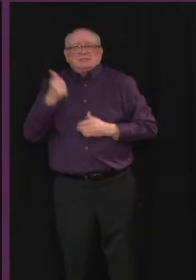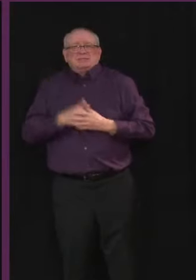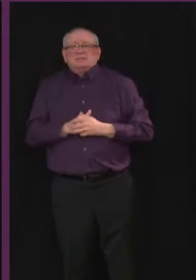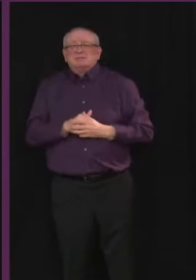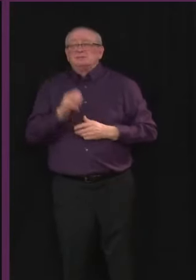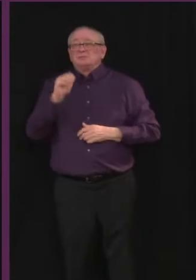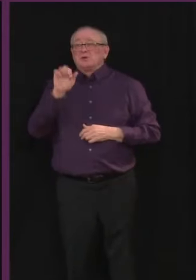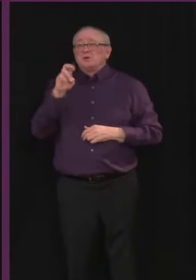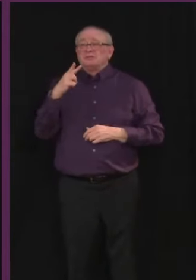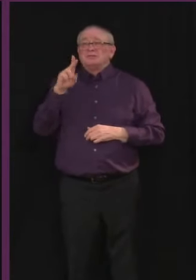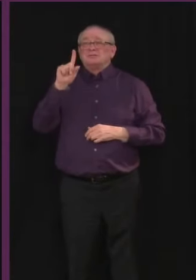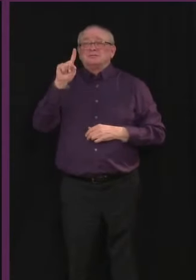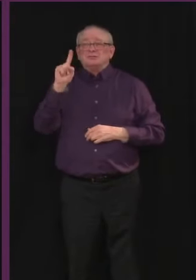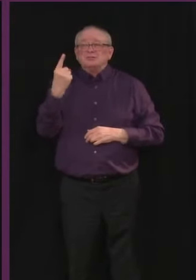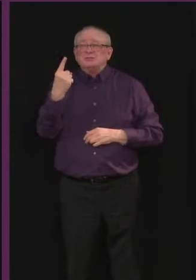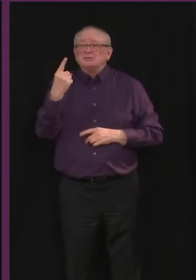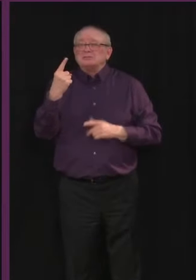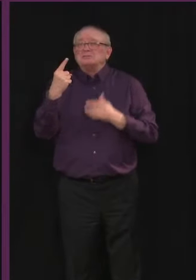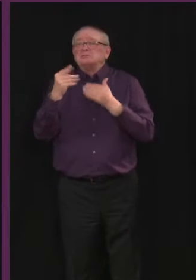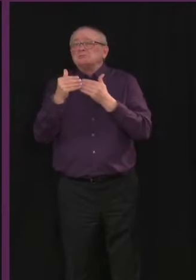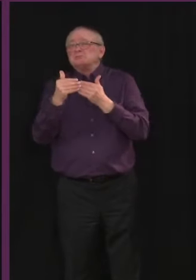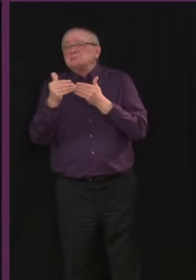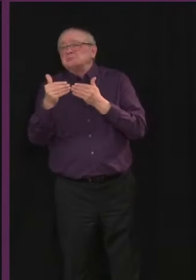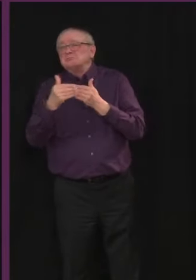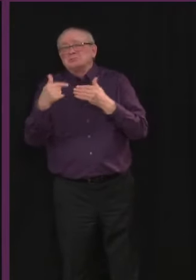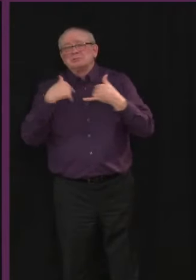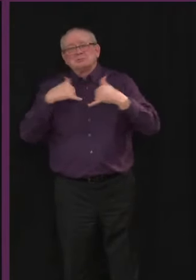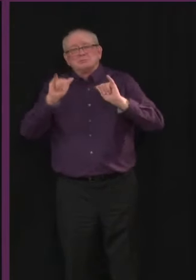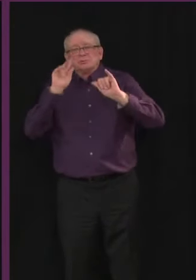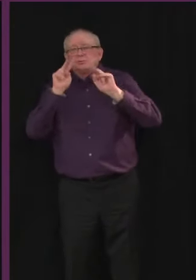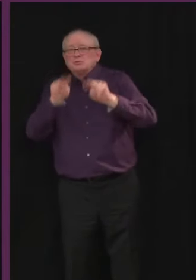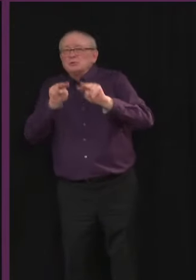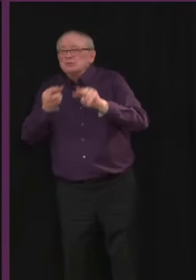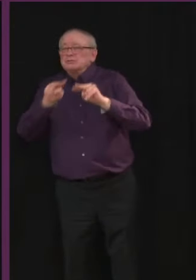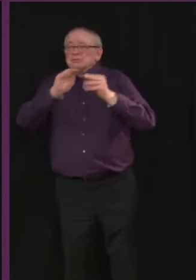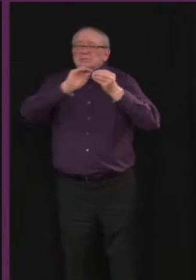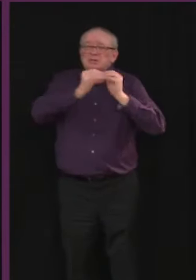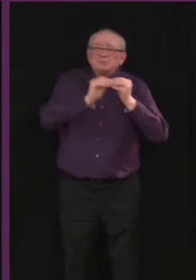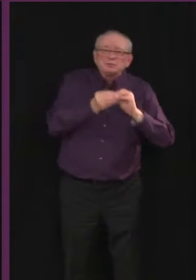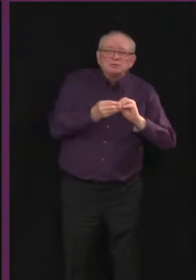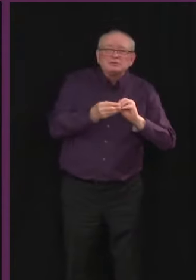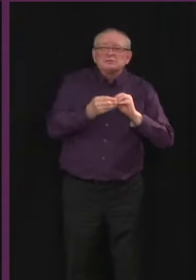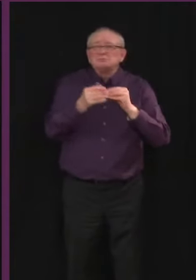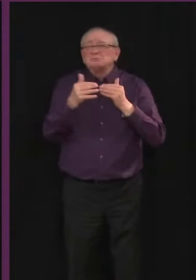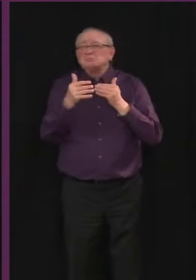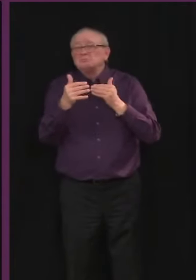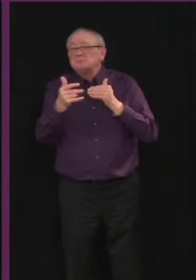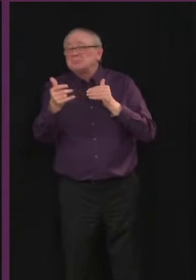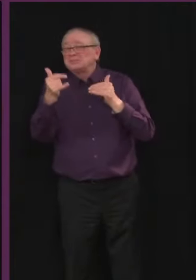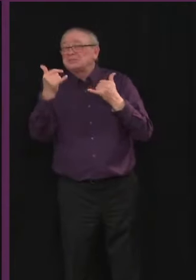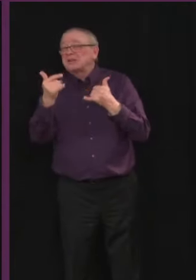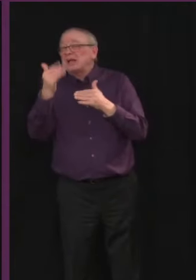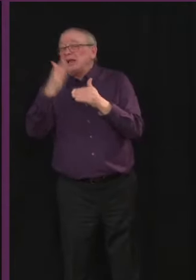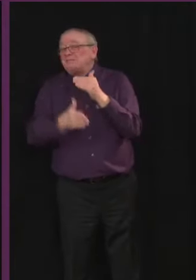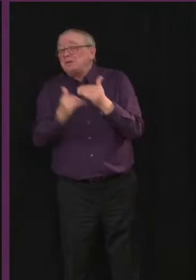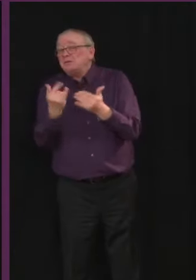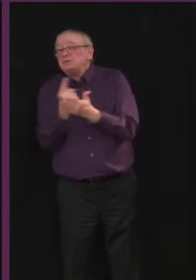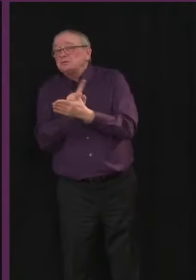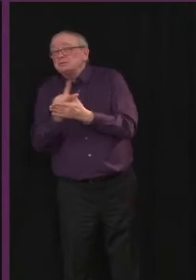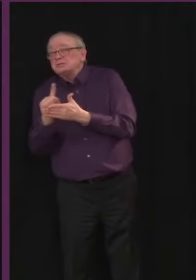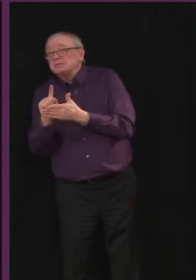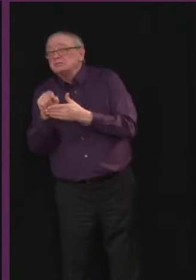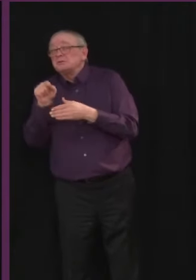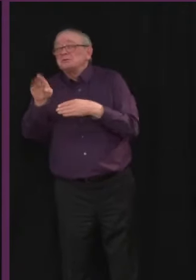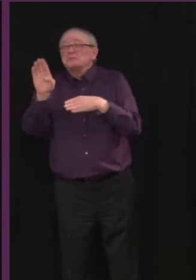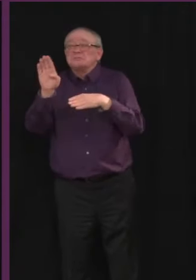are trending over the next several days to the end of this week. And so businesses should be planning